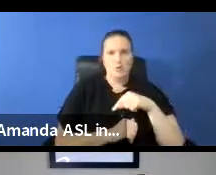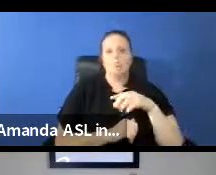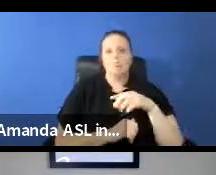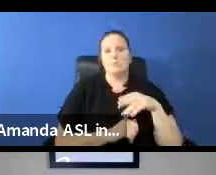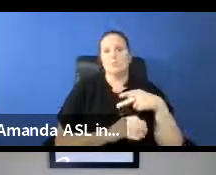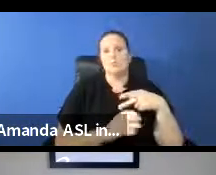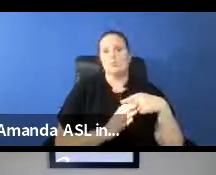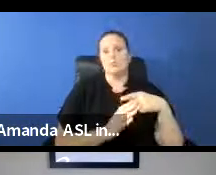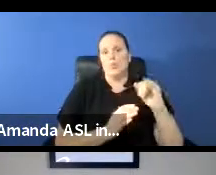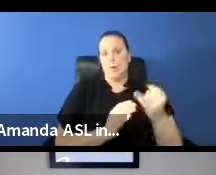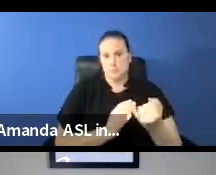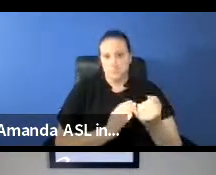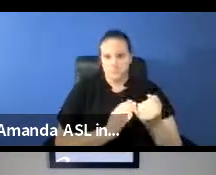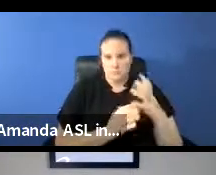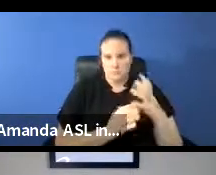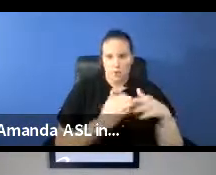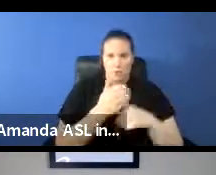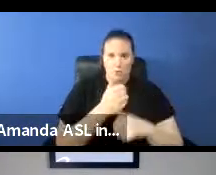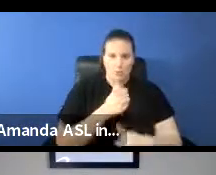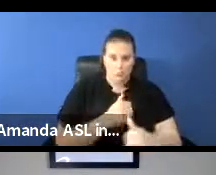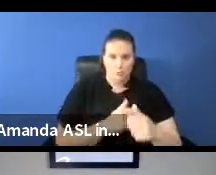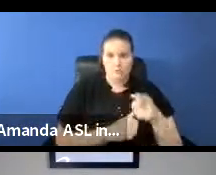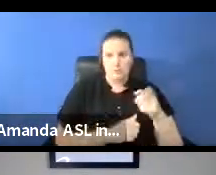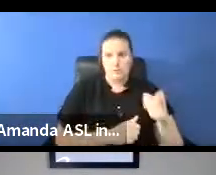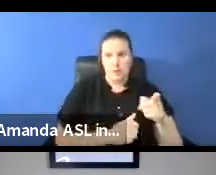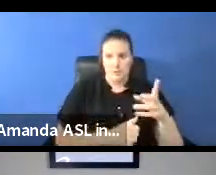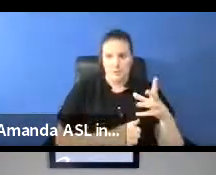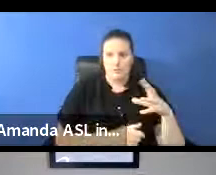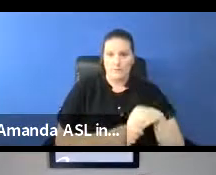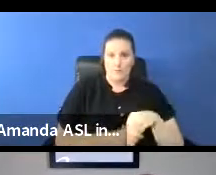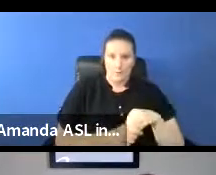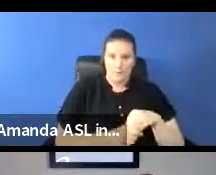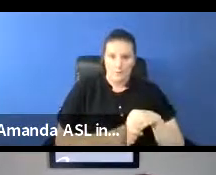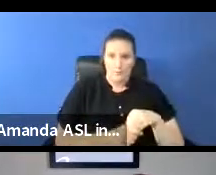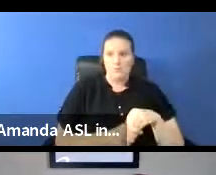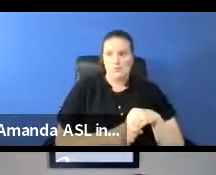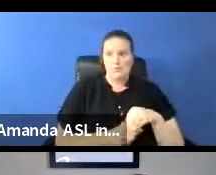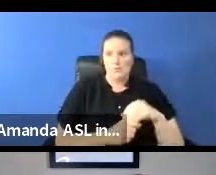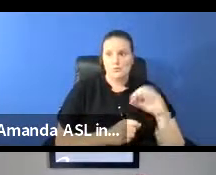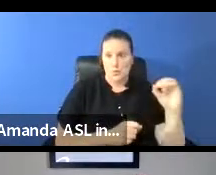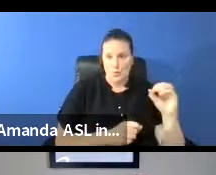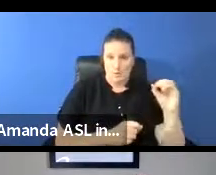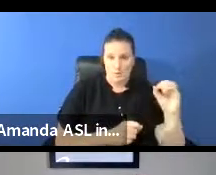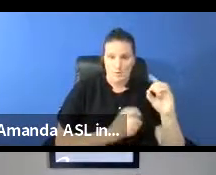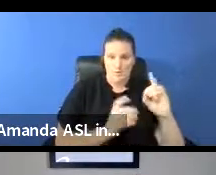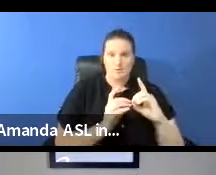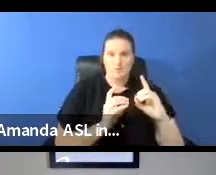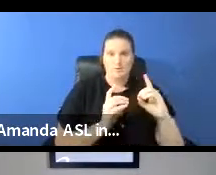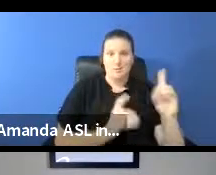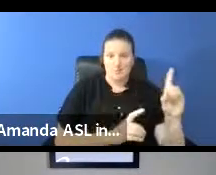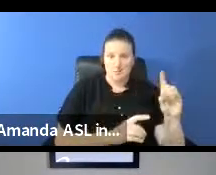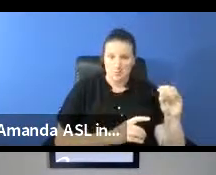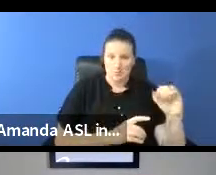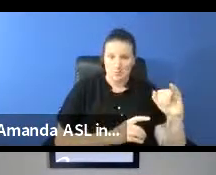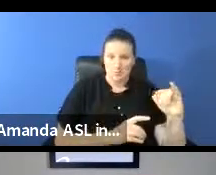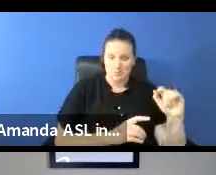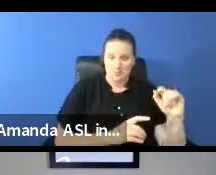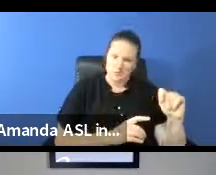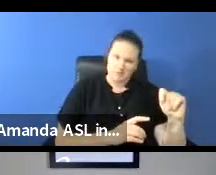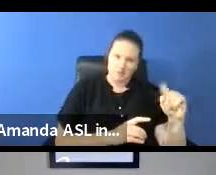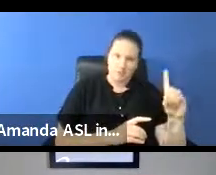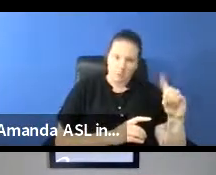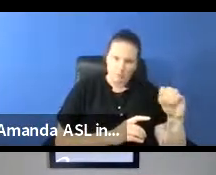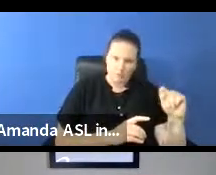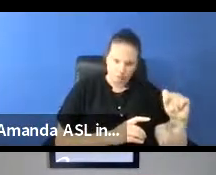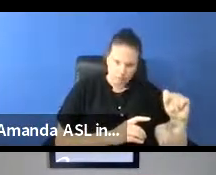under. They are a part of Oregon Department of Transportation.